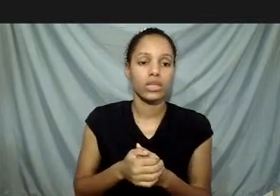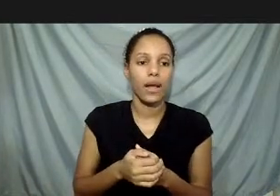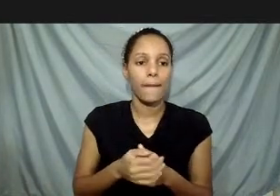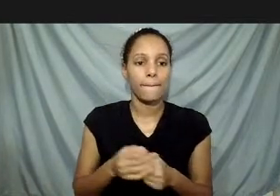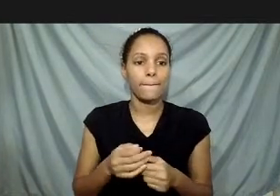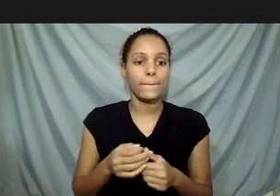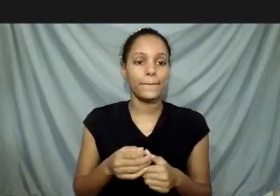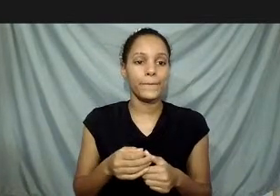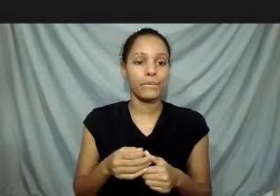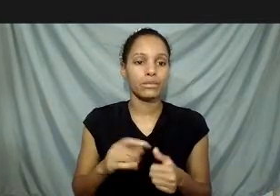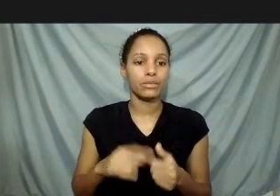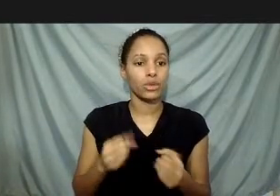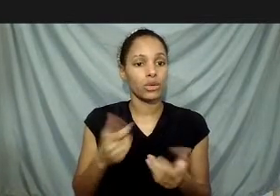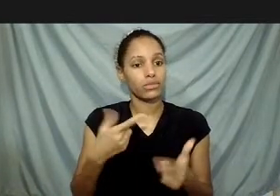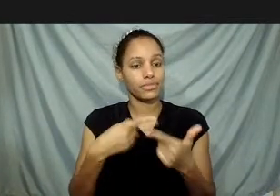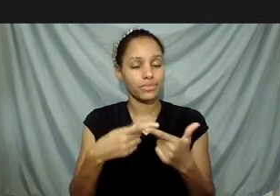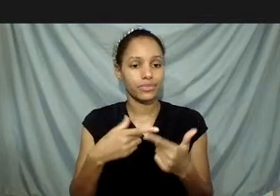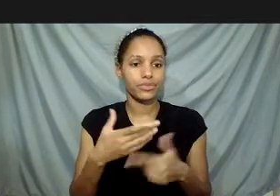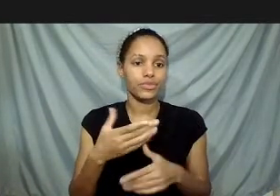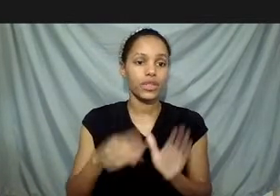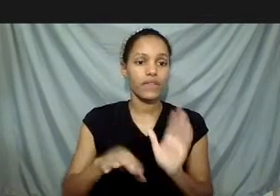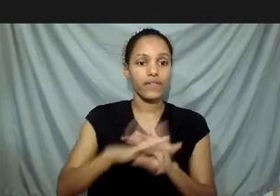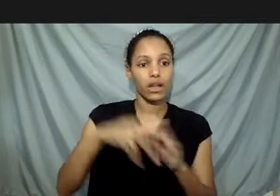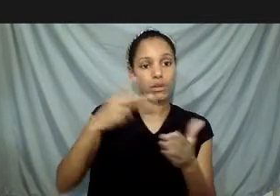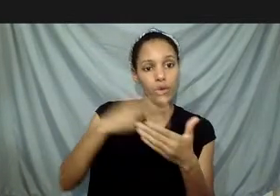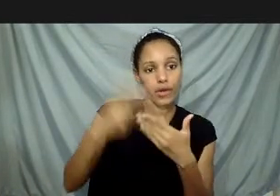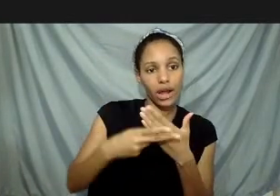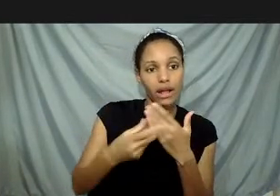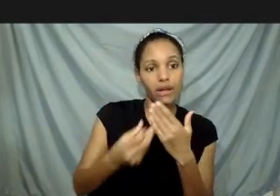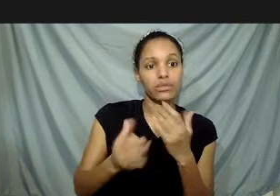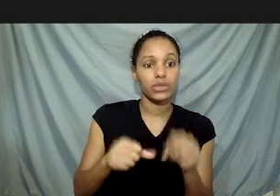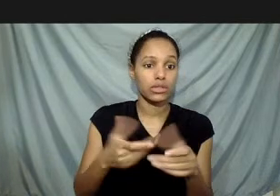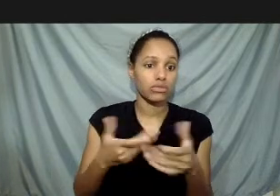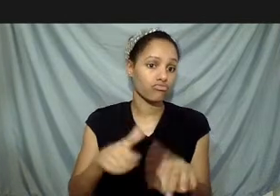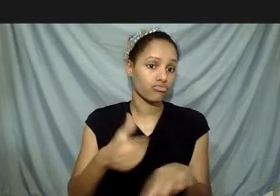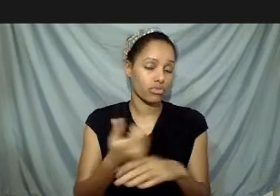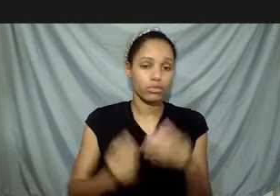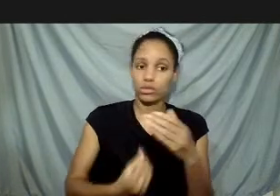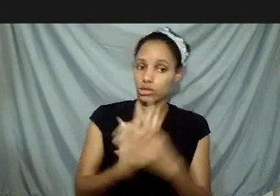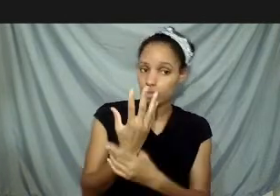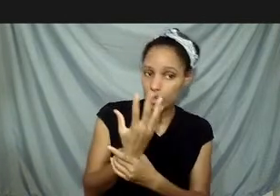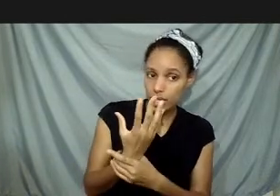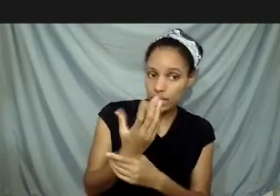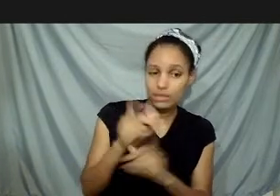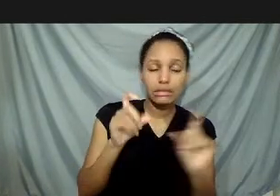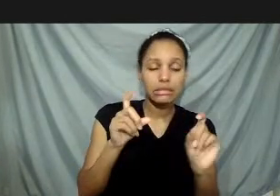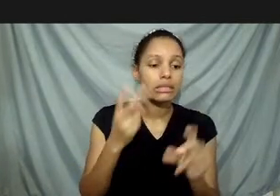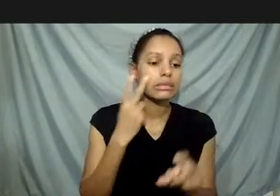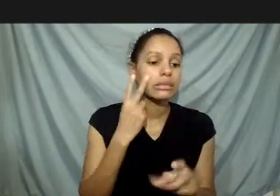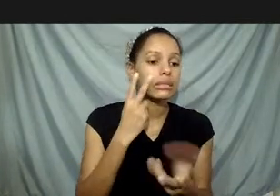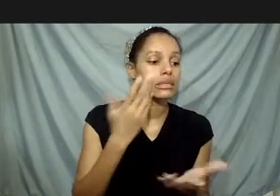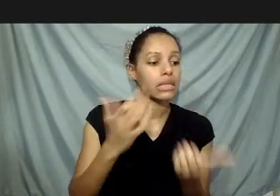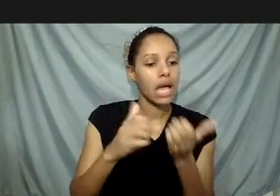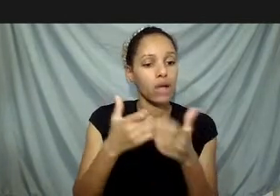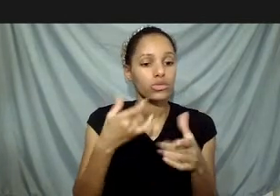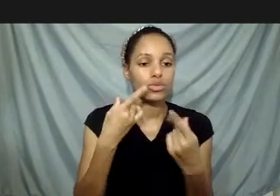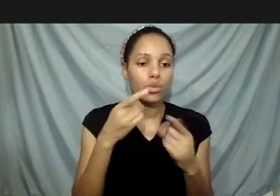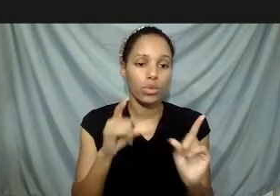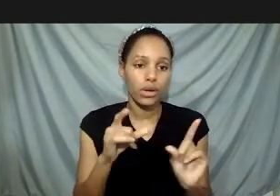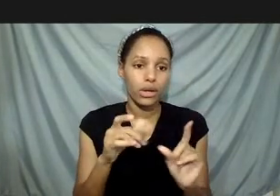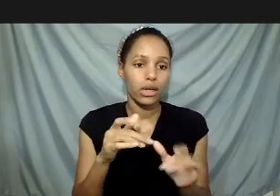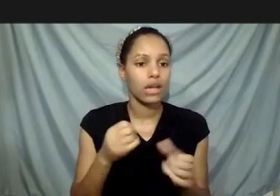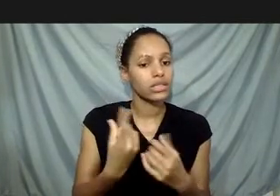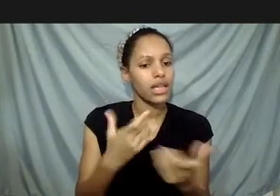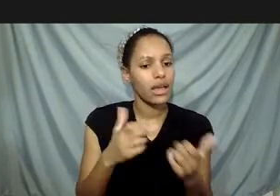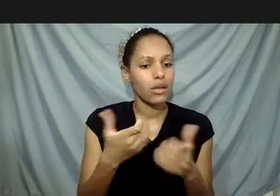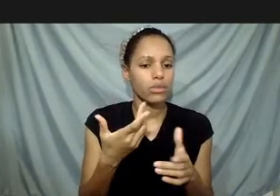program that we gave for free in the spring, just to test the market and transition and understand what it is.